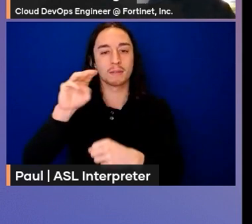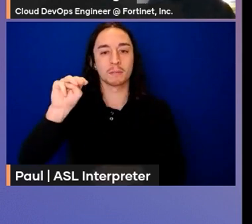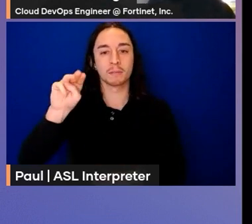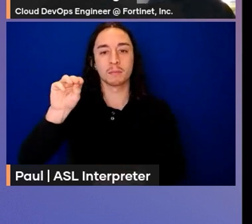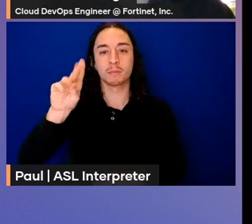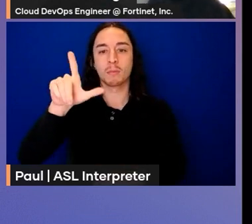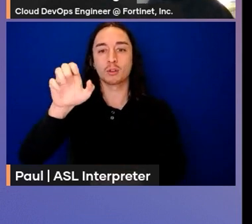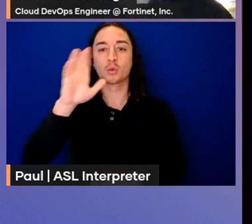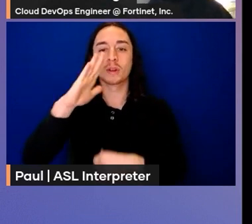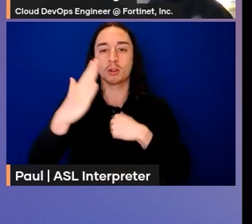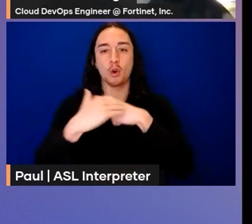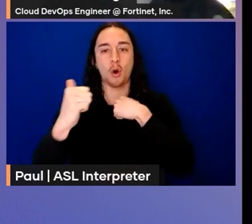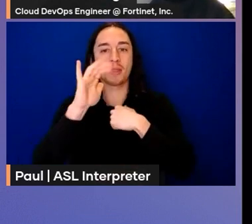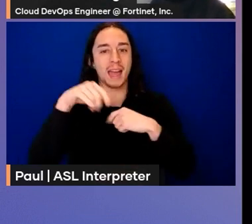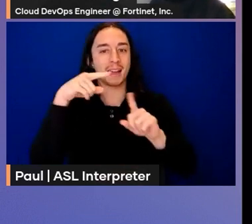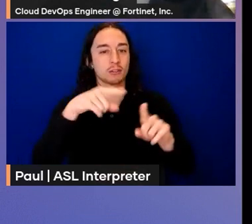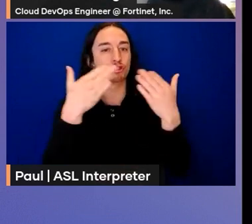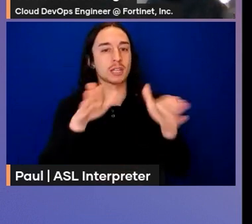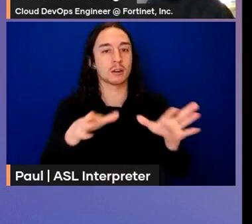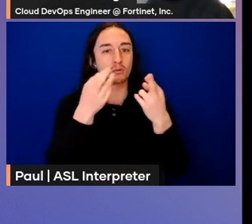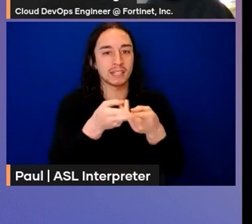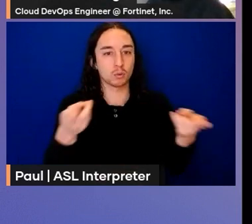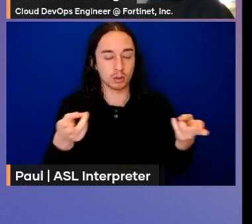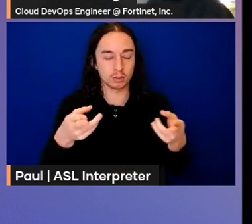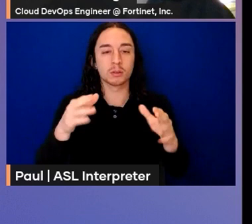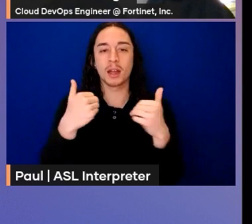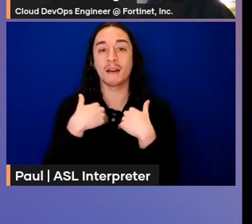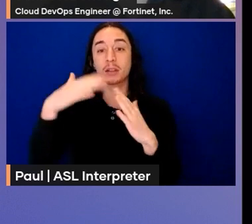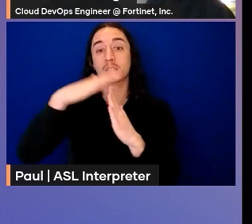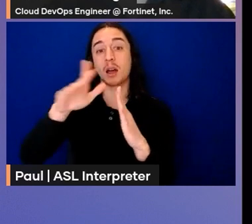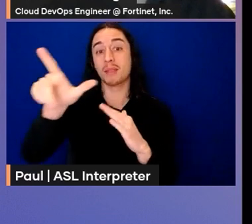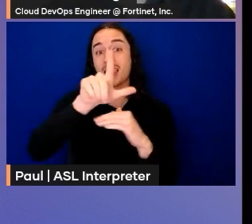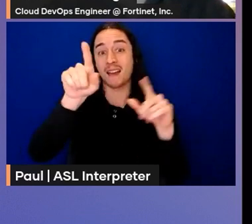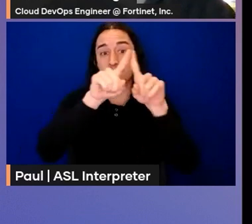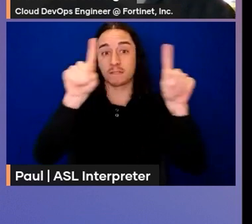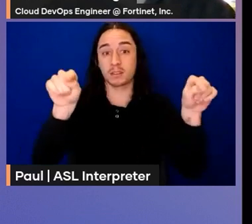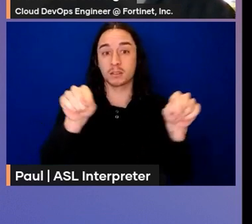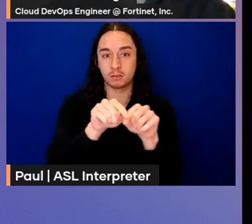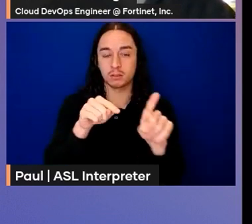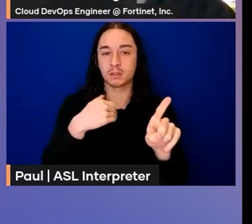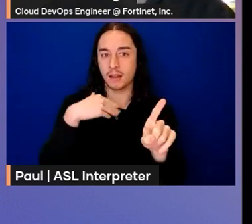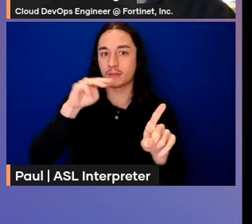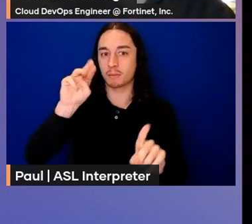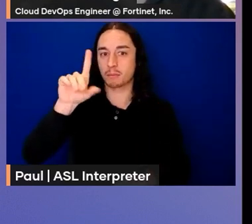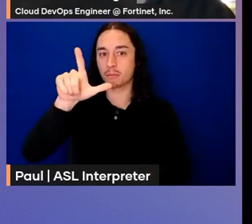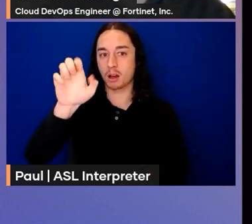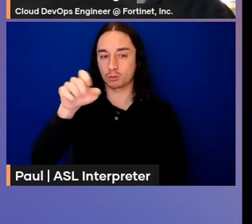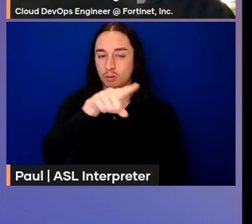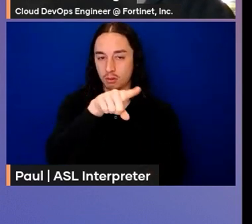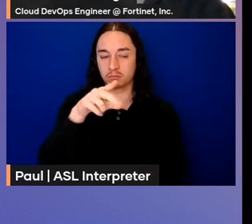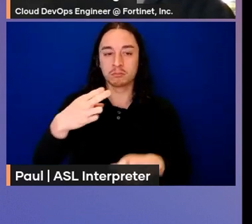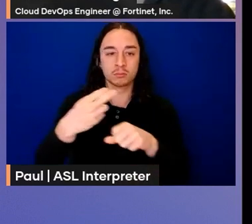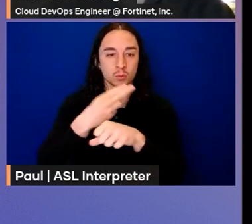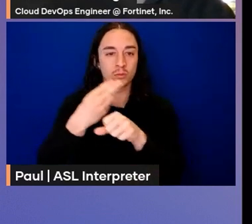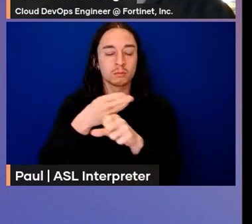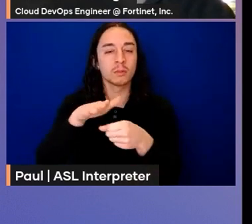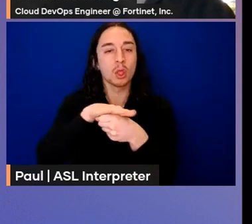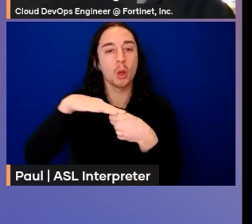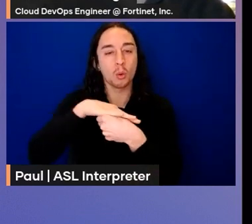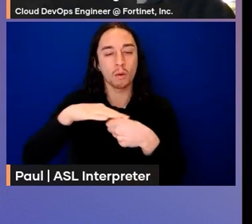generic resource. In this case, I have a module in the top left there that uses a locals